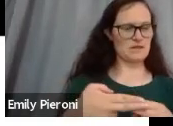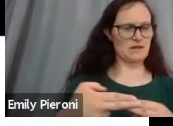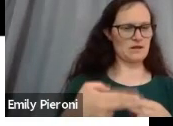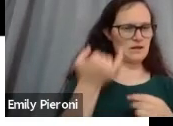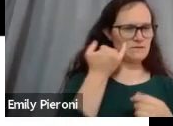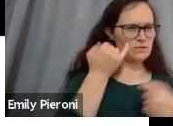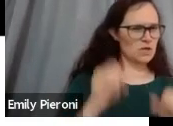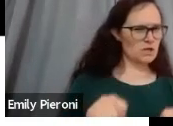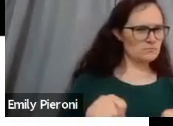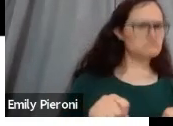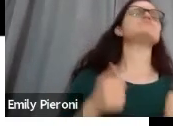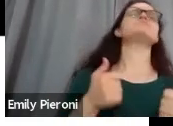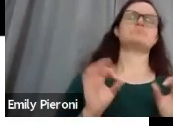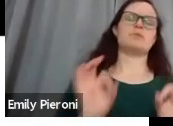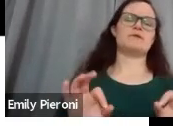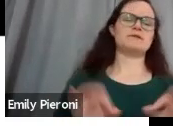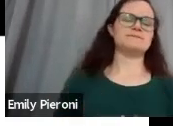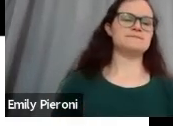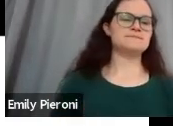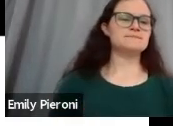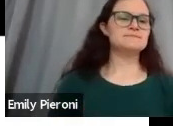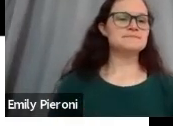there.